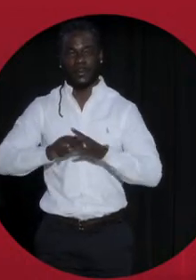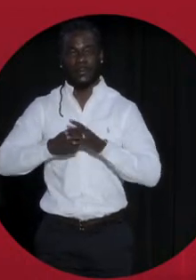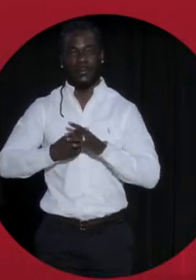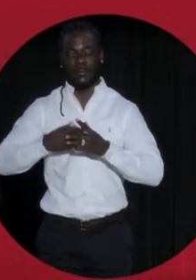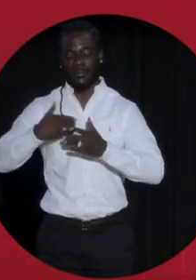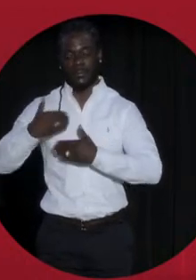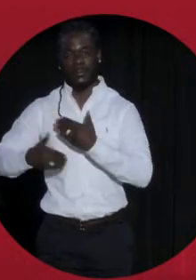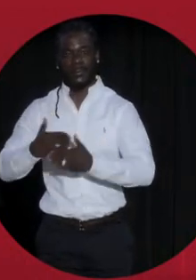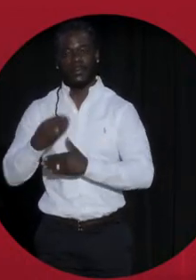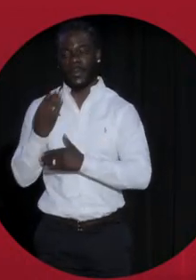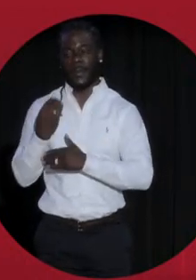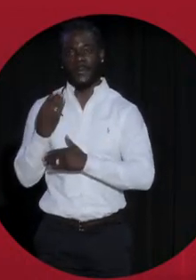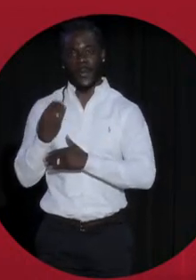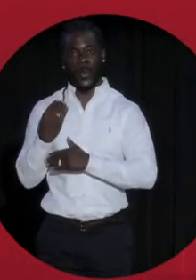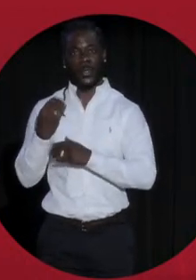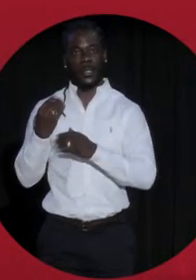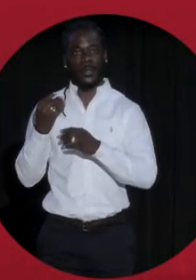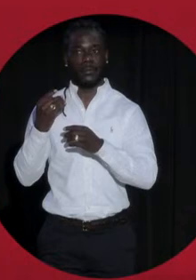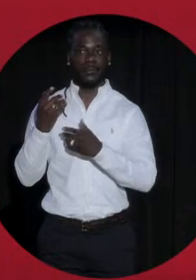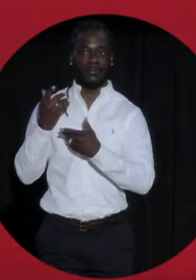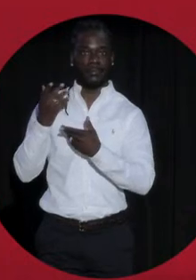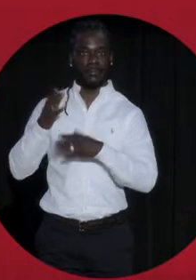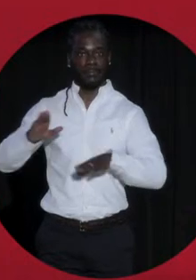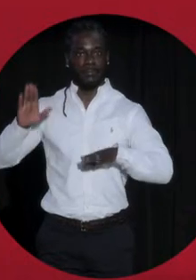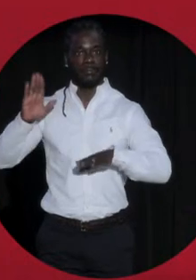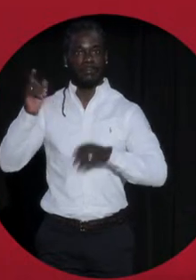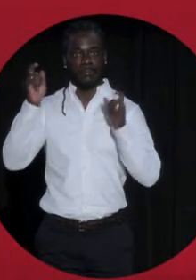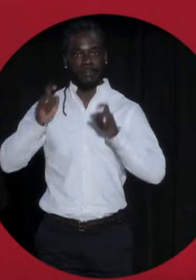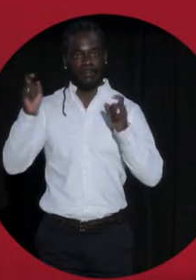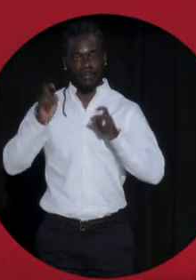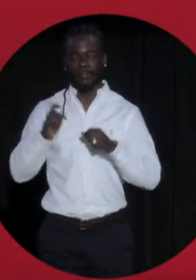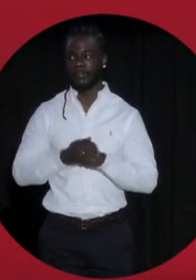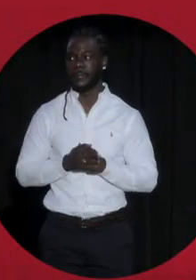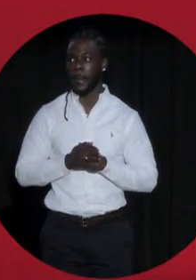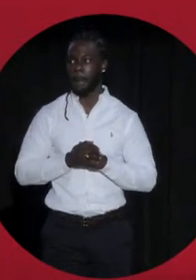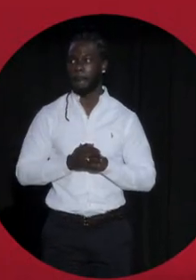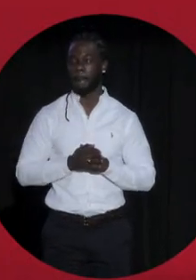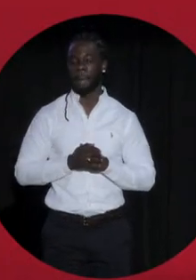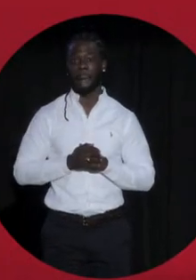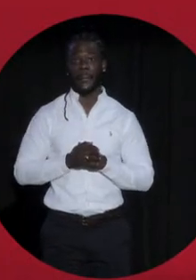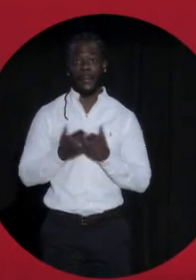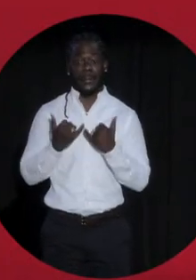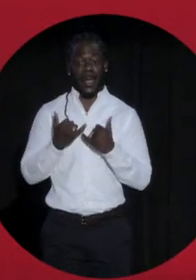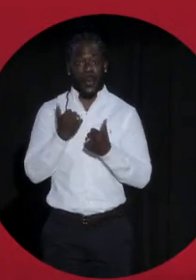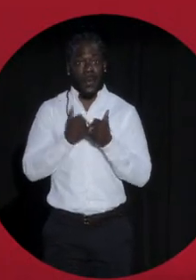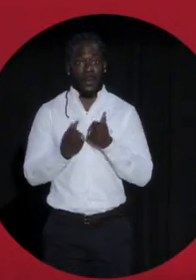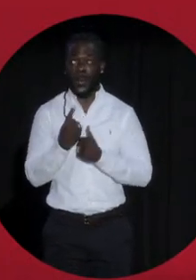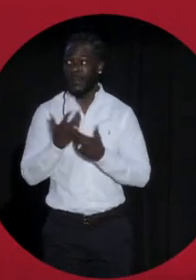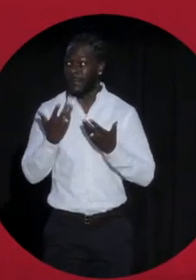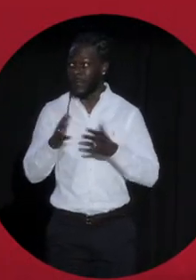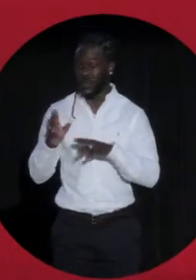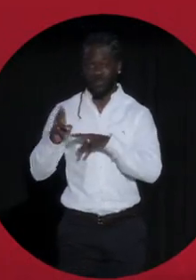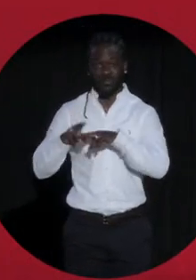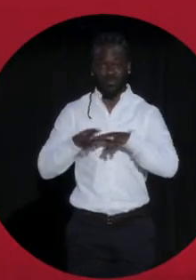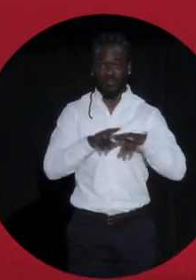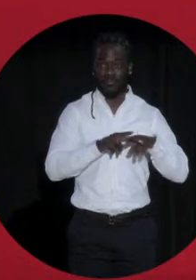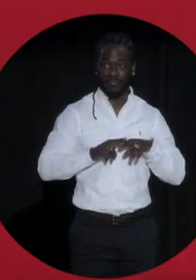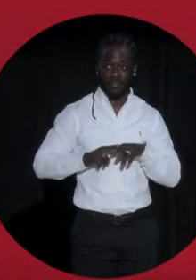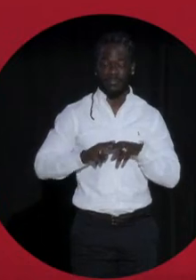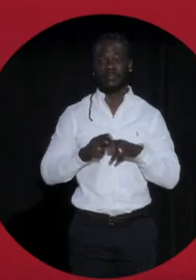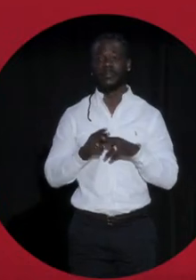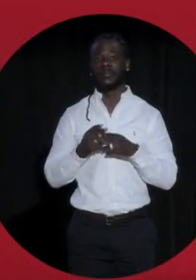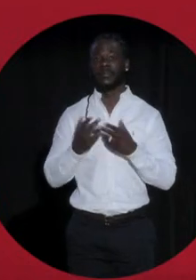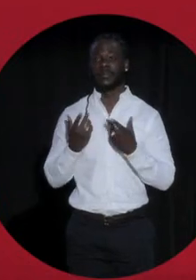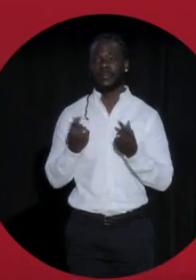the 14th inaugural swearing-in ceremony. So everyone has taken their seats, and what we will